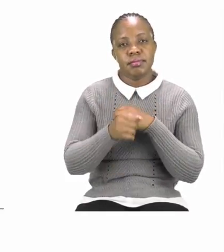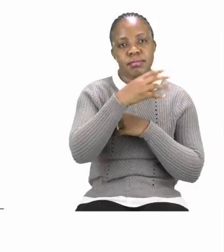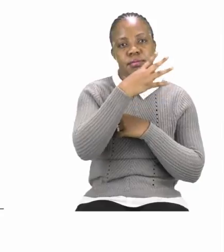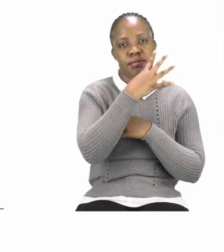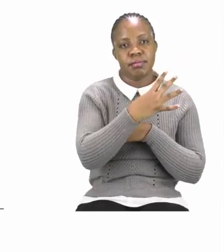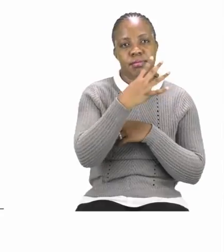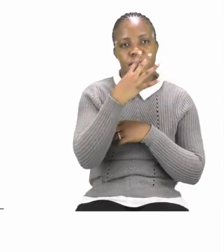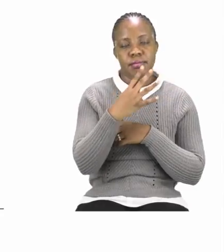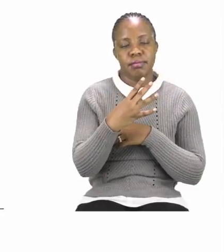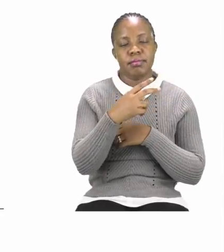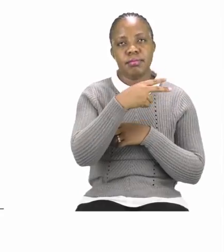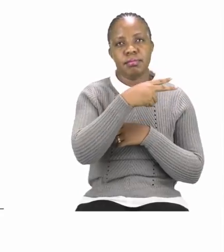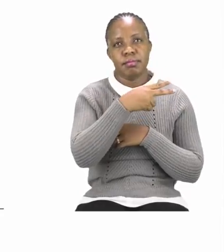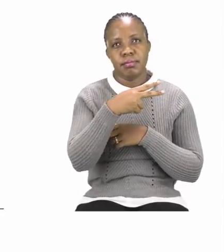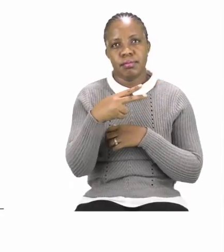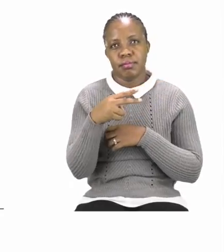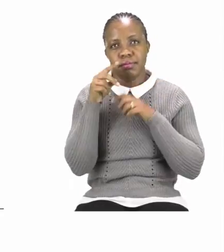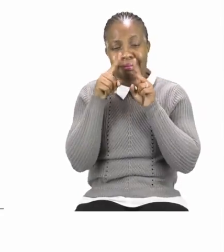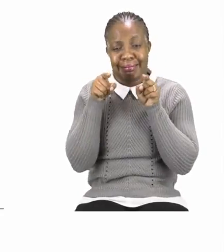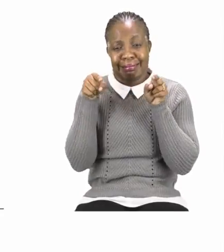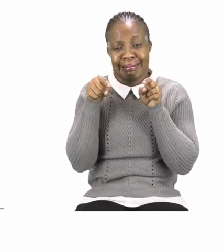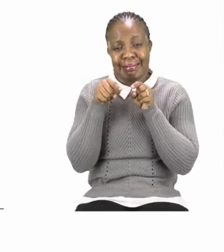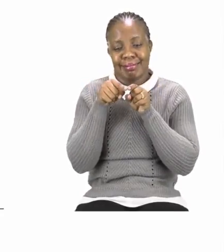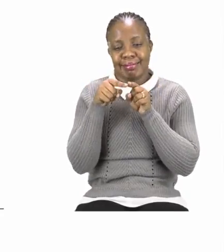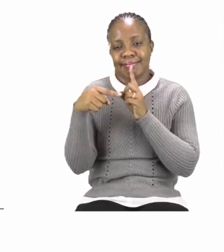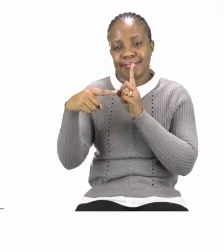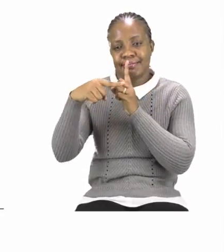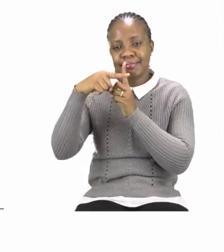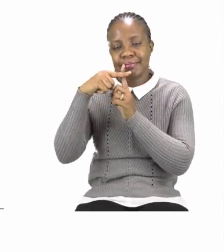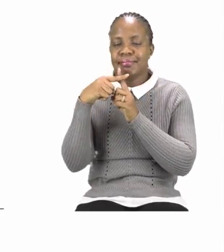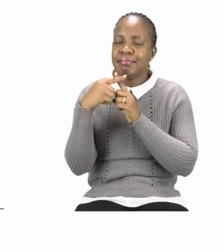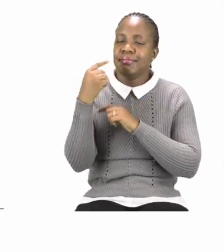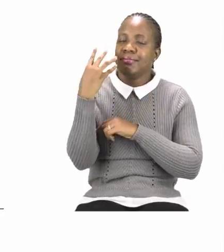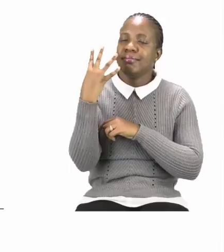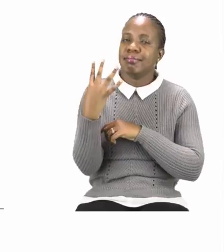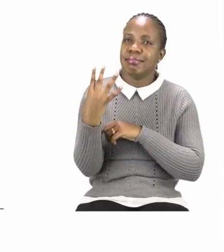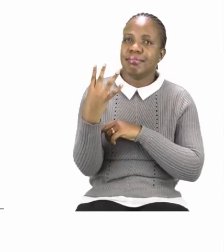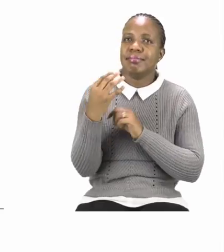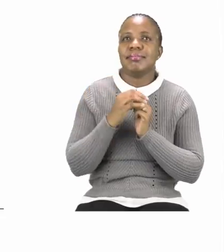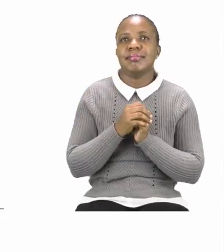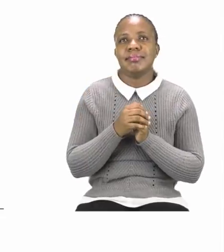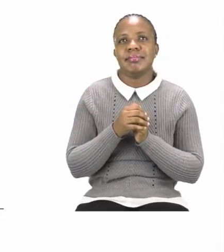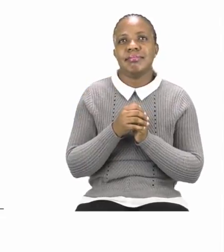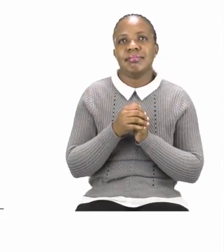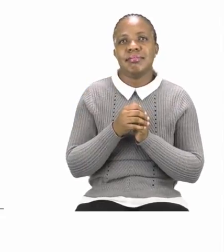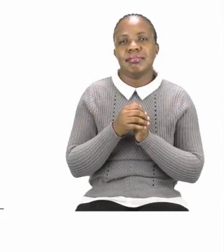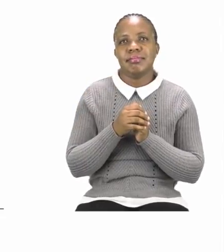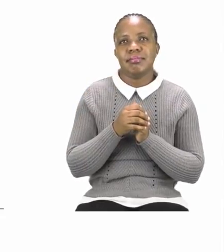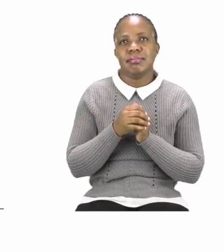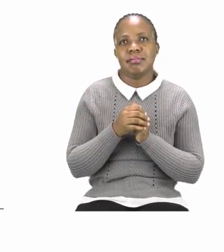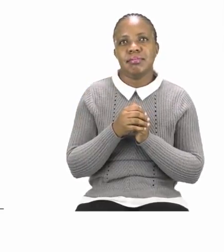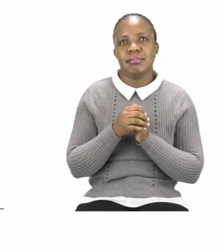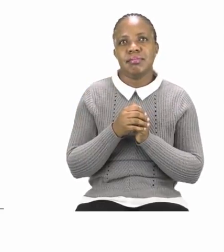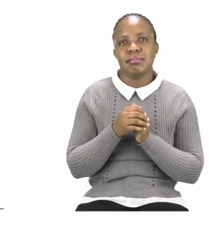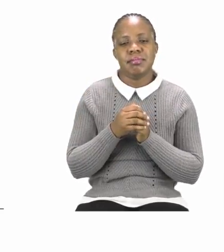equals box plus 4. Now in this case, we cannot count